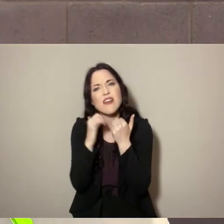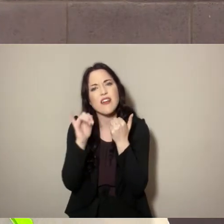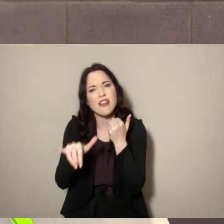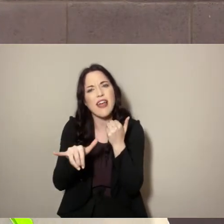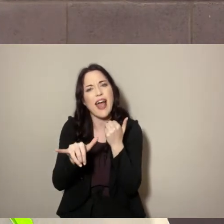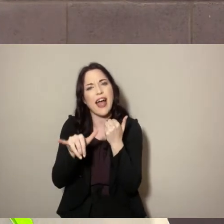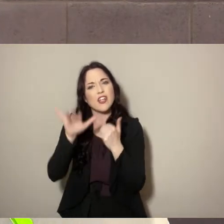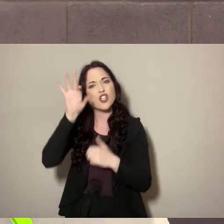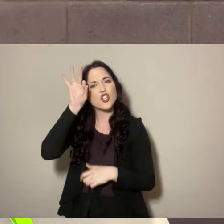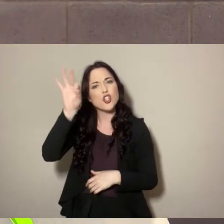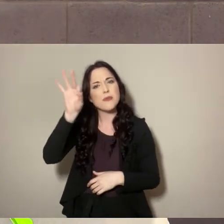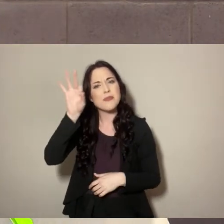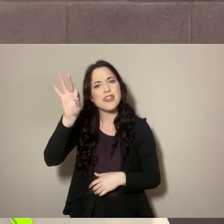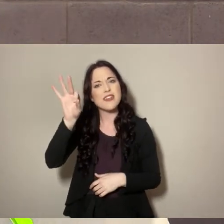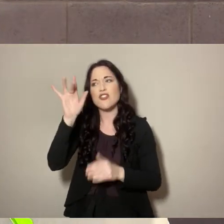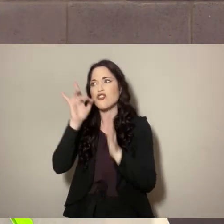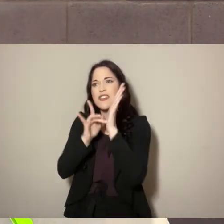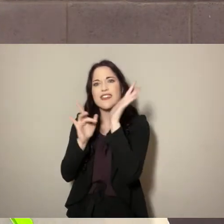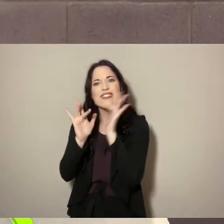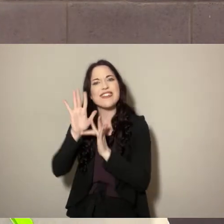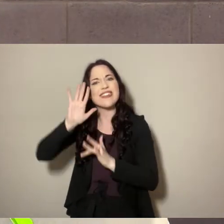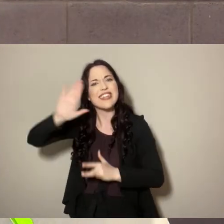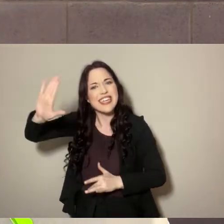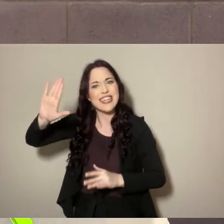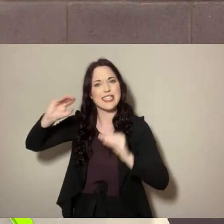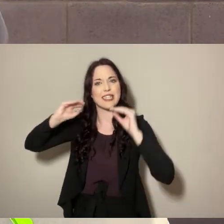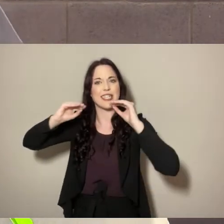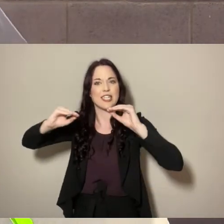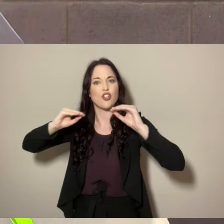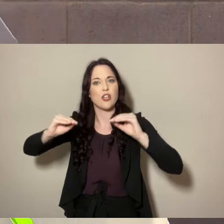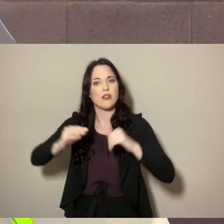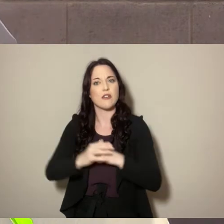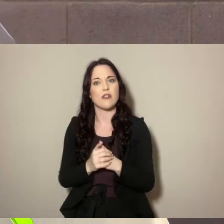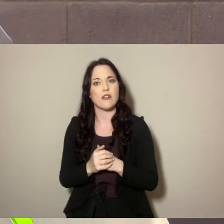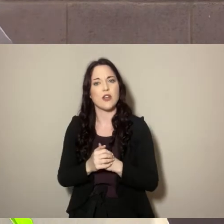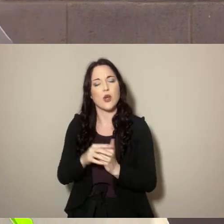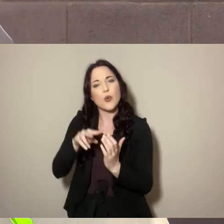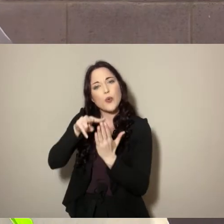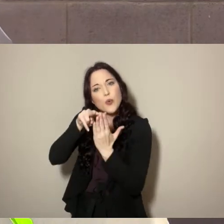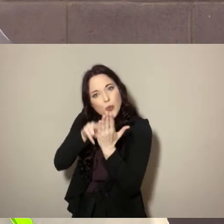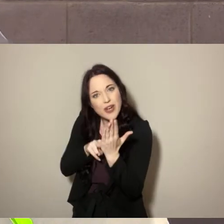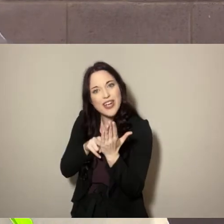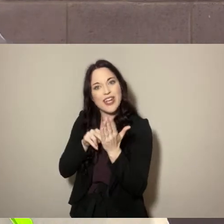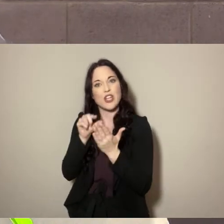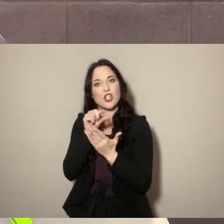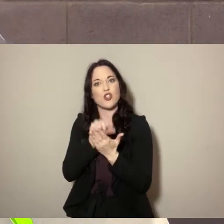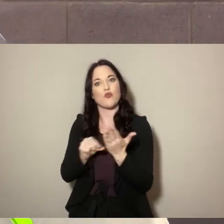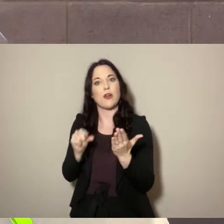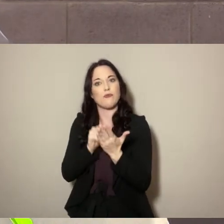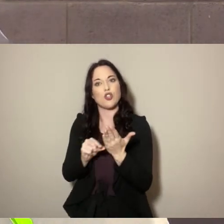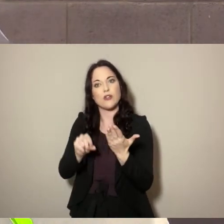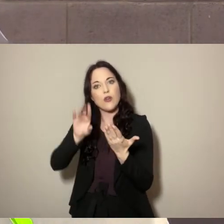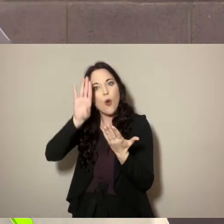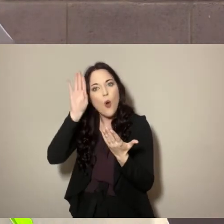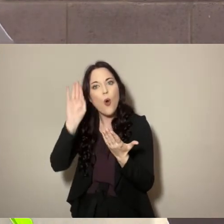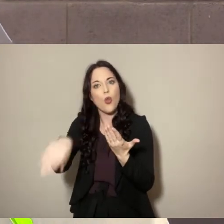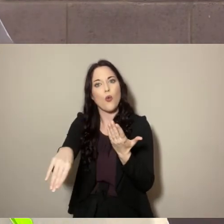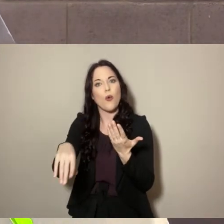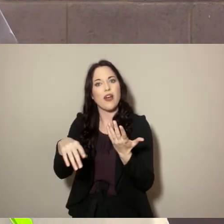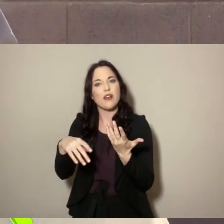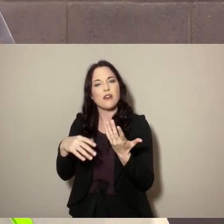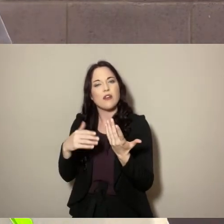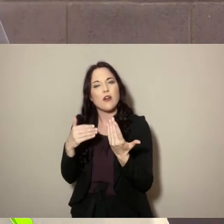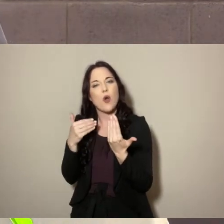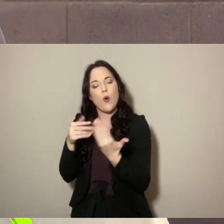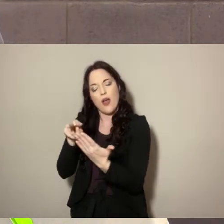Mount, the teachings of Jesus. Read the rest of the scriptures through its teaching, and let the